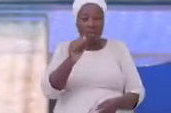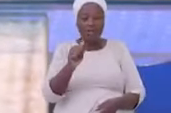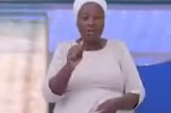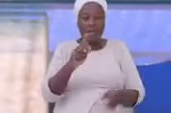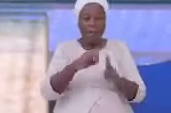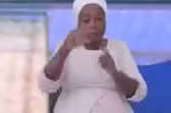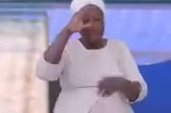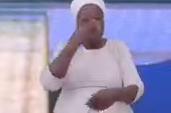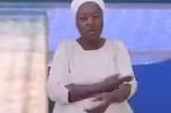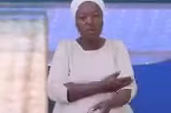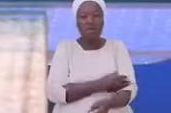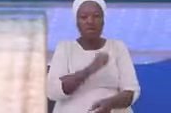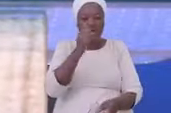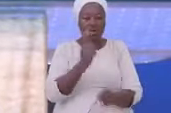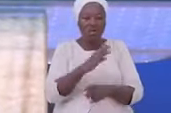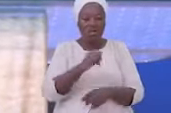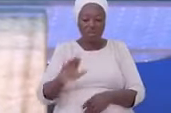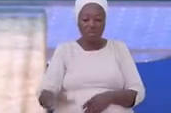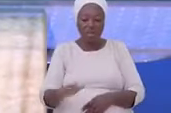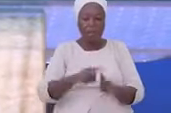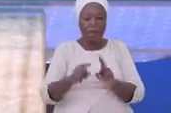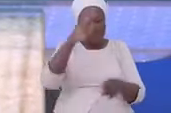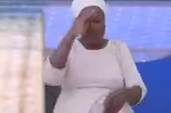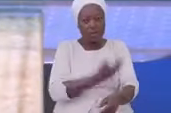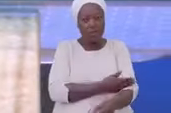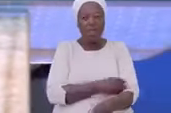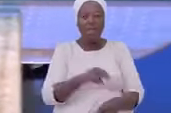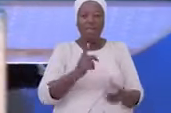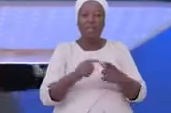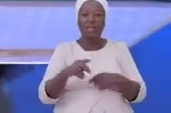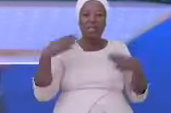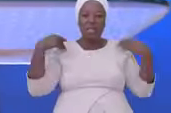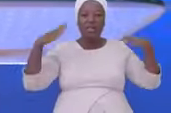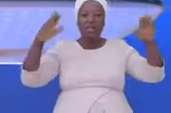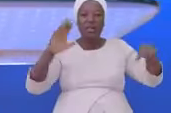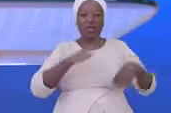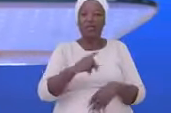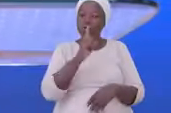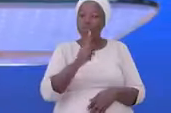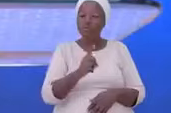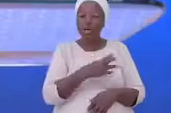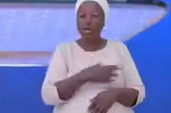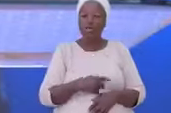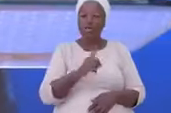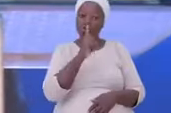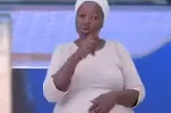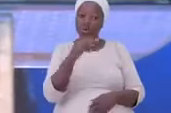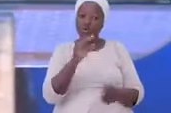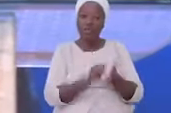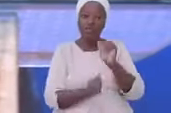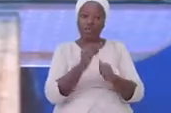a son. The angel was definite and specific. And then he said, the name will